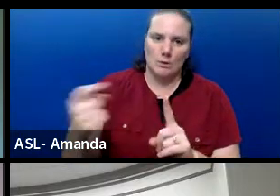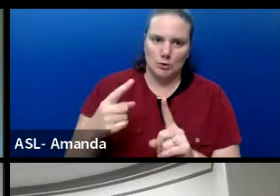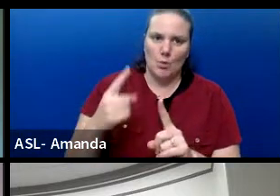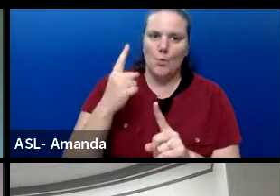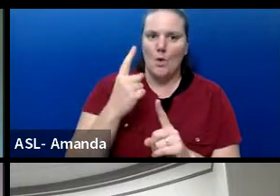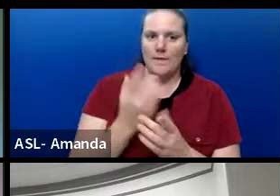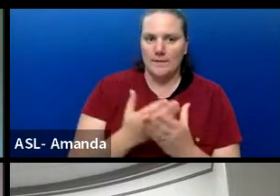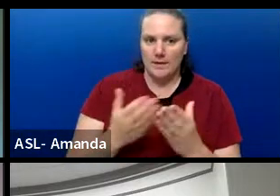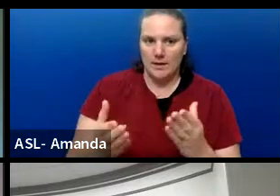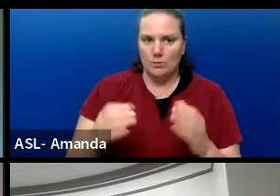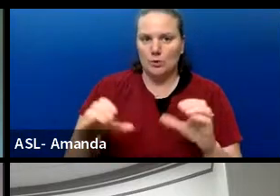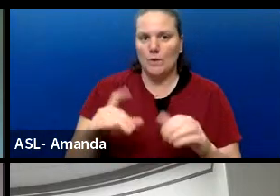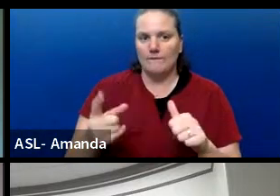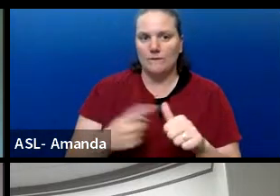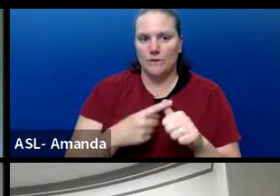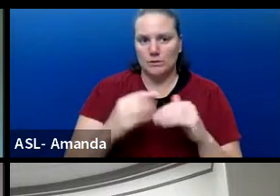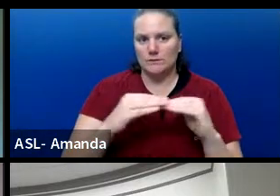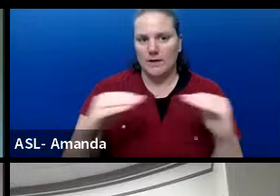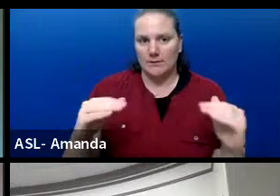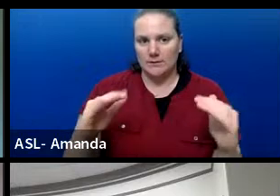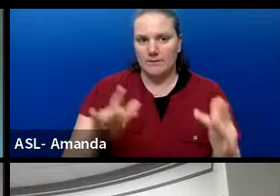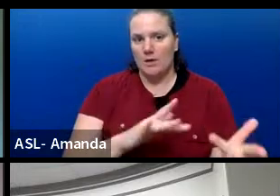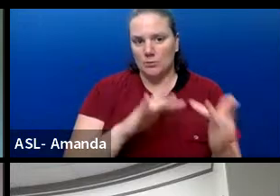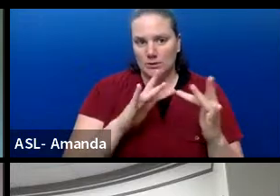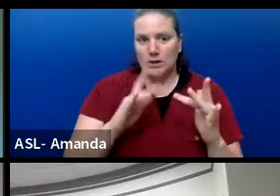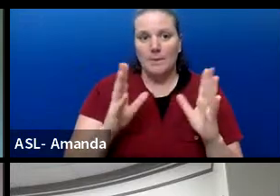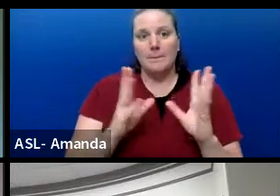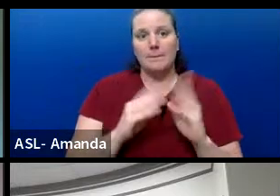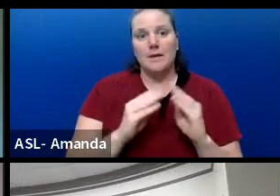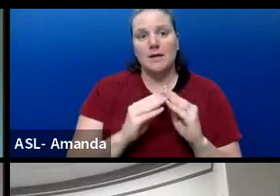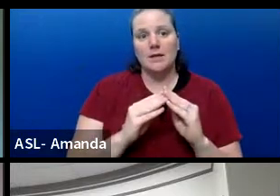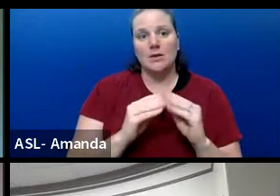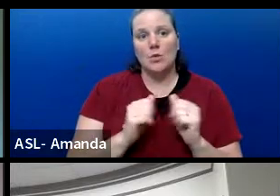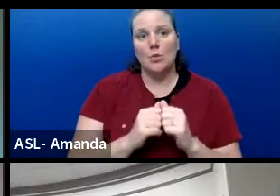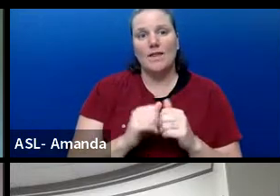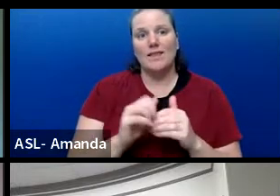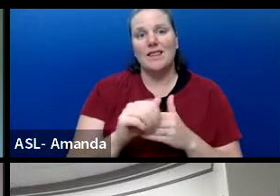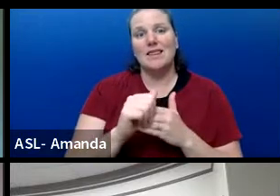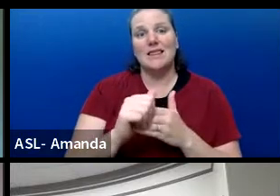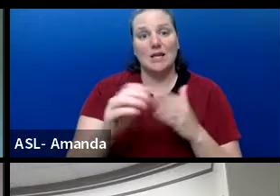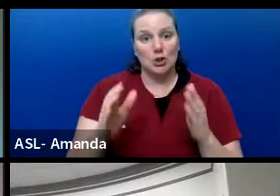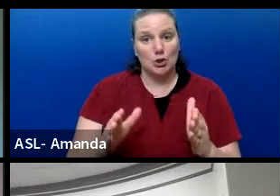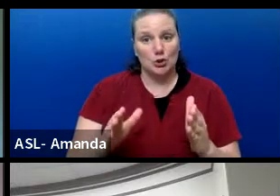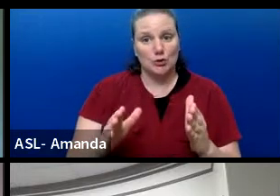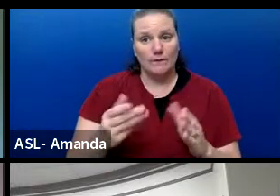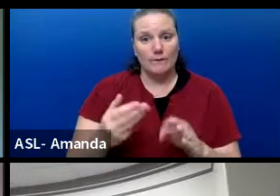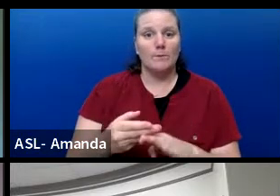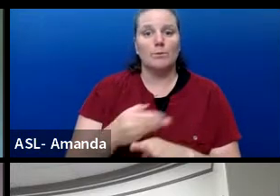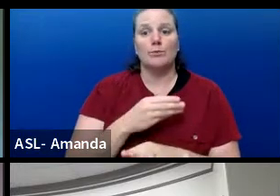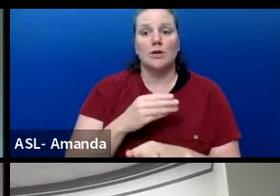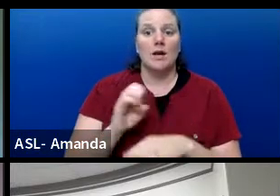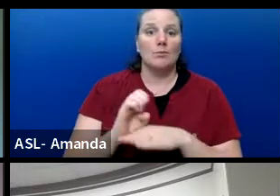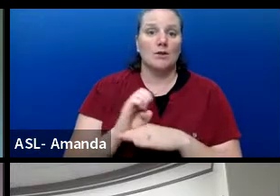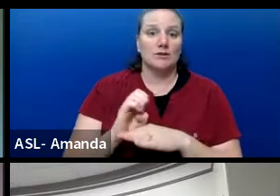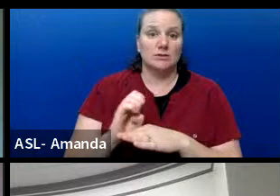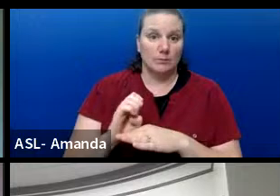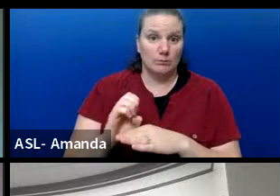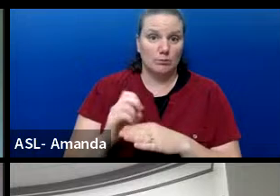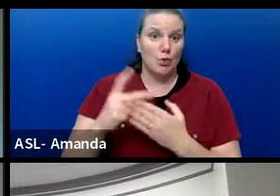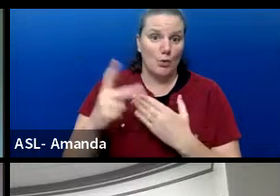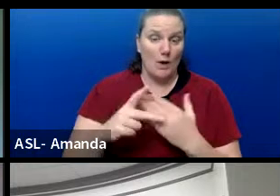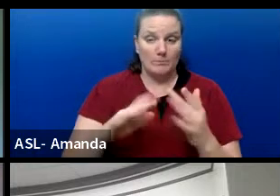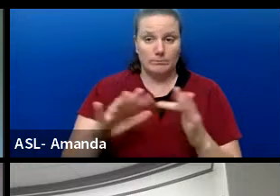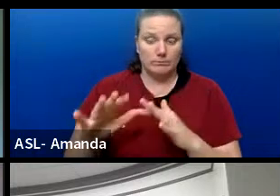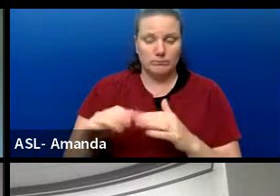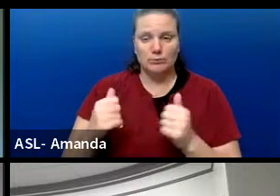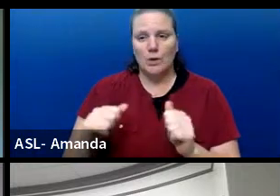doing in the first phase of outreach is meeting with all of the leaders of these pre-apprenticeship and apprenticeship programs and